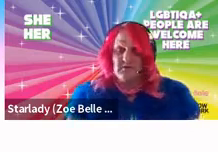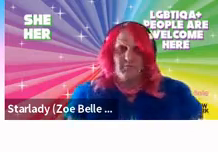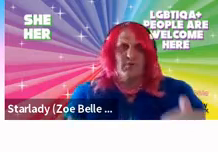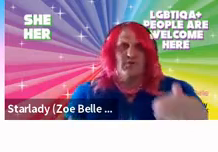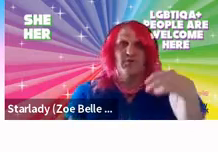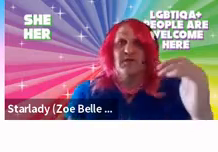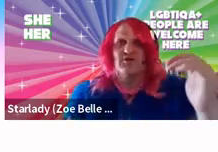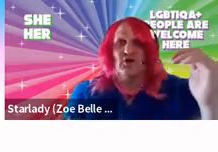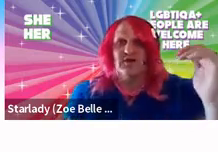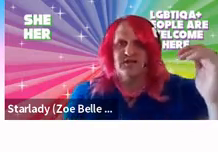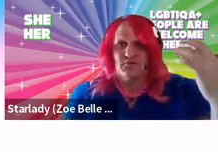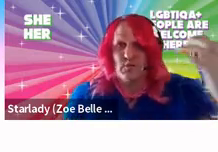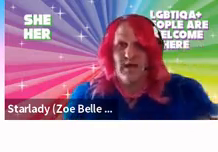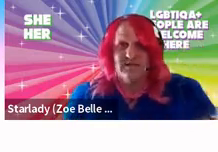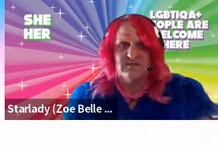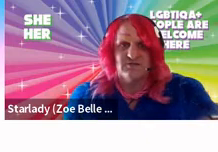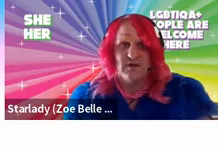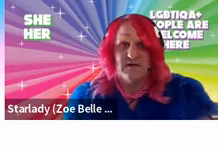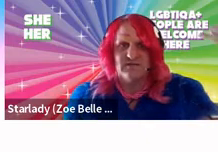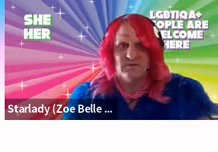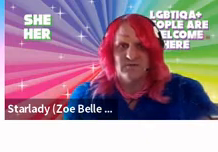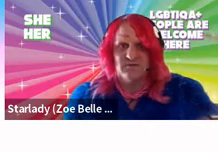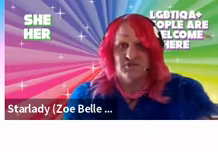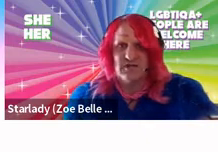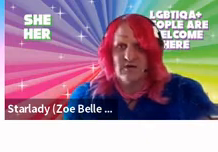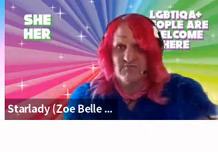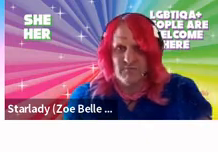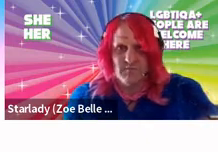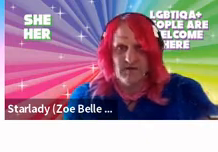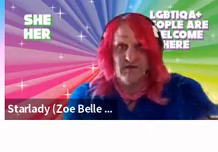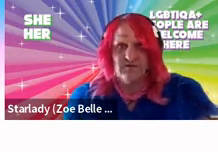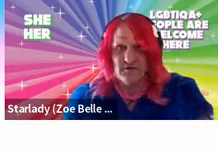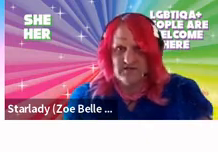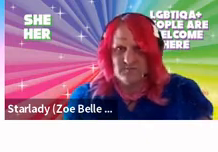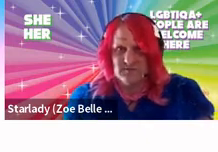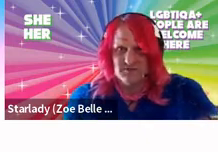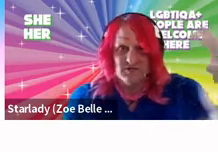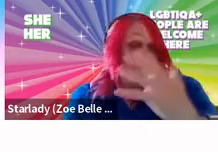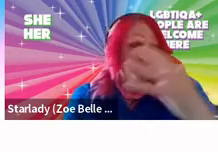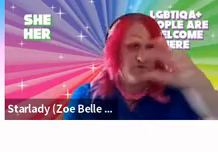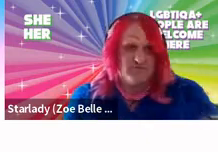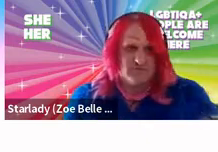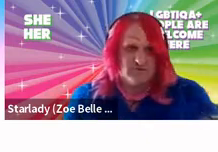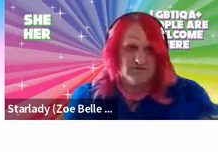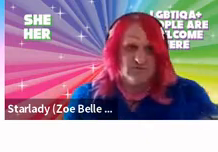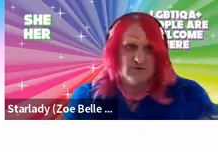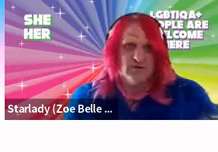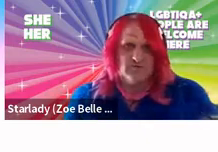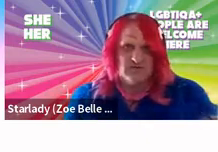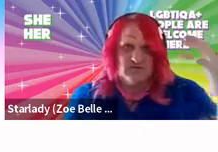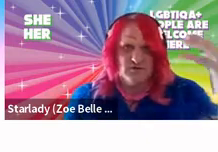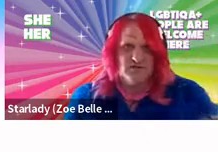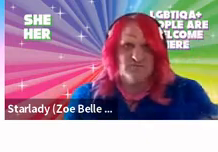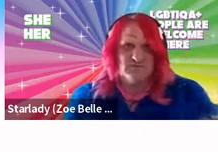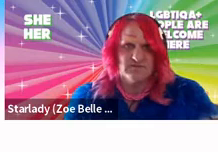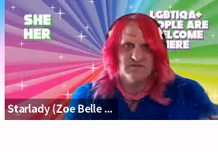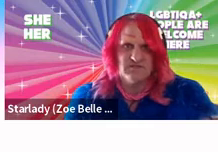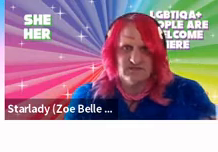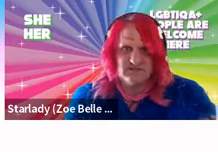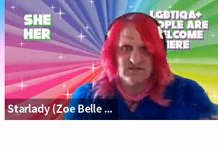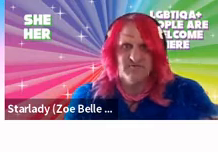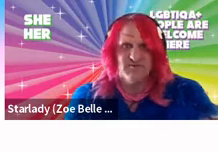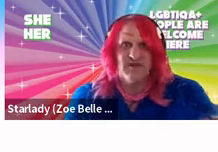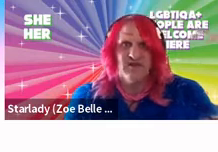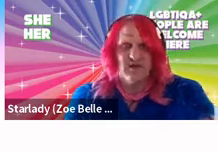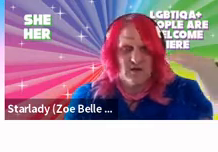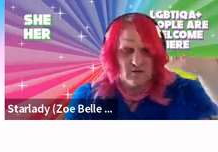So it's really important that we acknowledge, where does transmisogyny come from? I think transmisogyny, I've traveled across the world, and